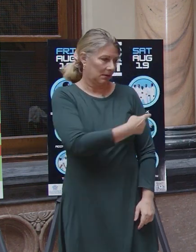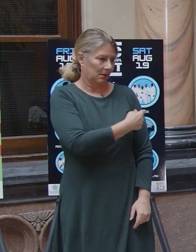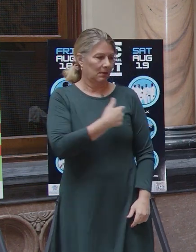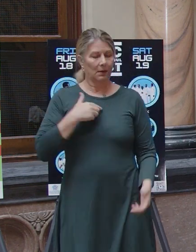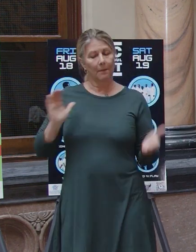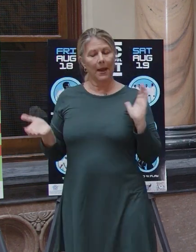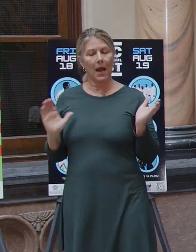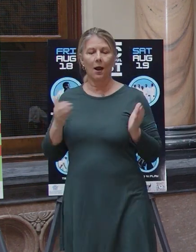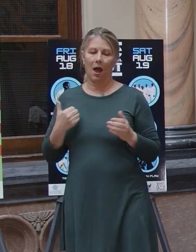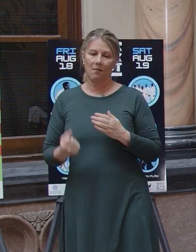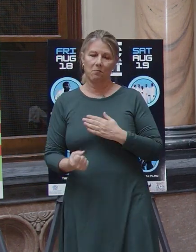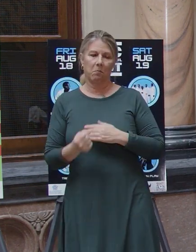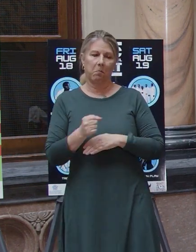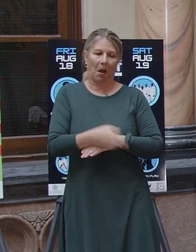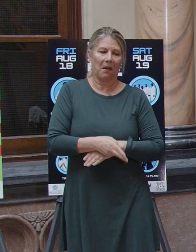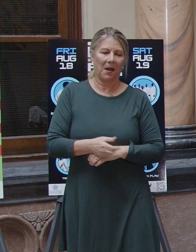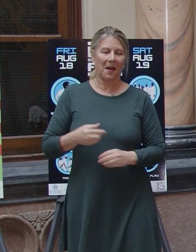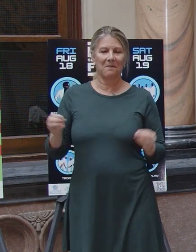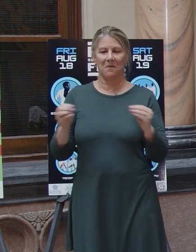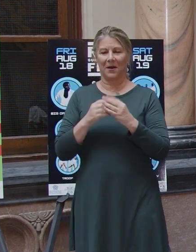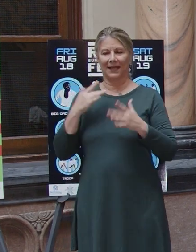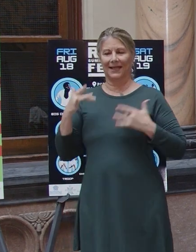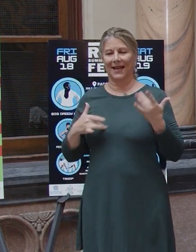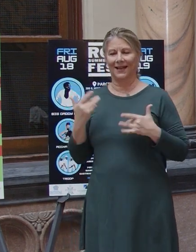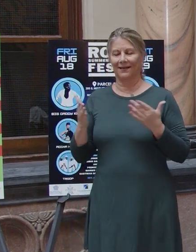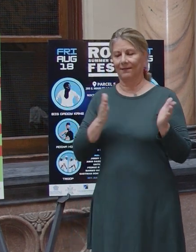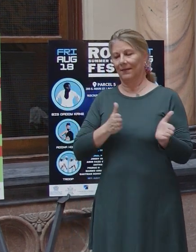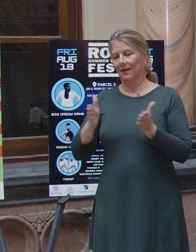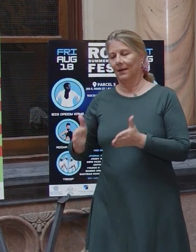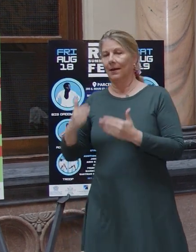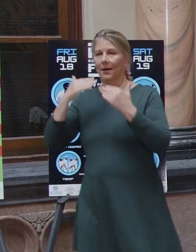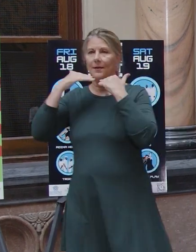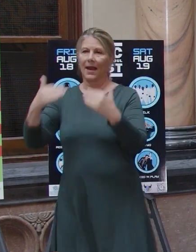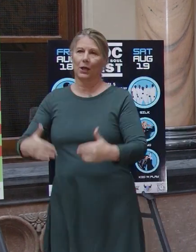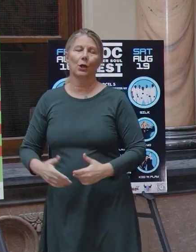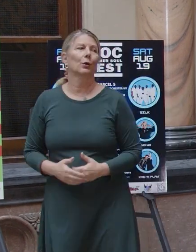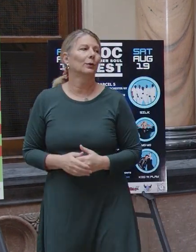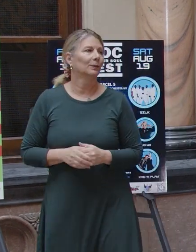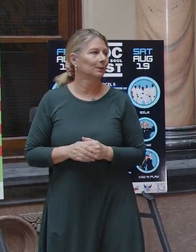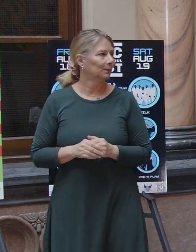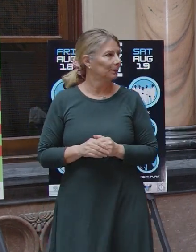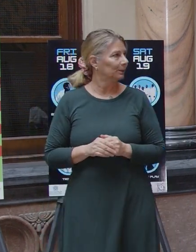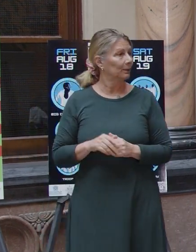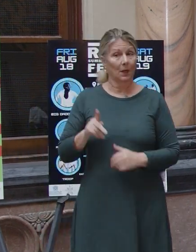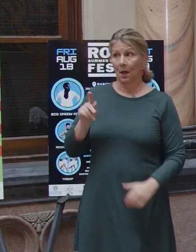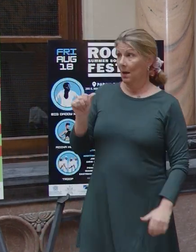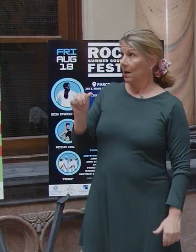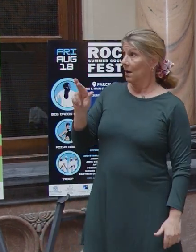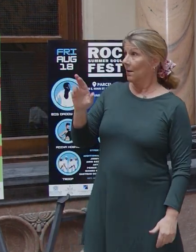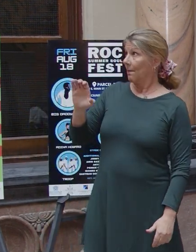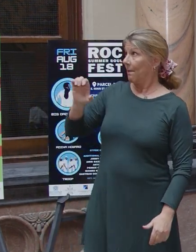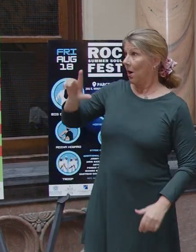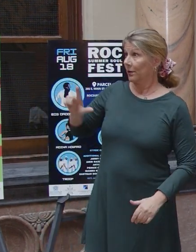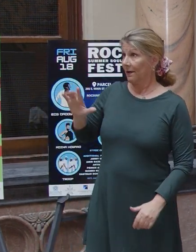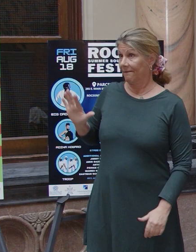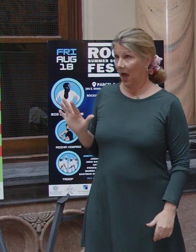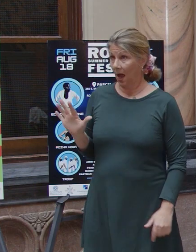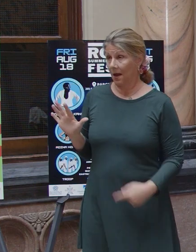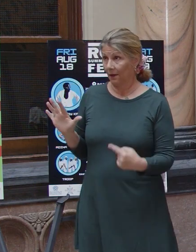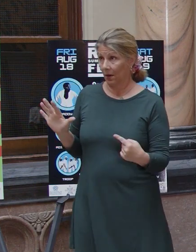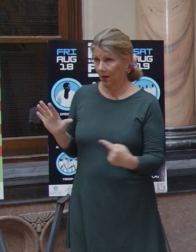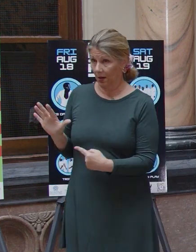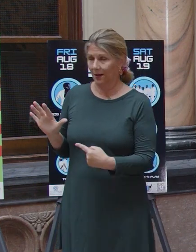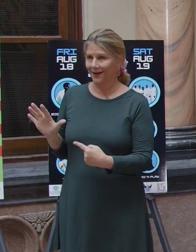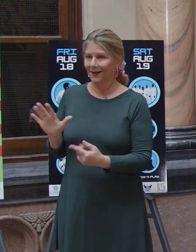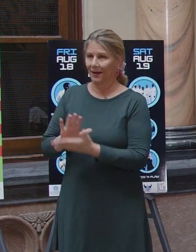right. There we go. Absolutely. Thank you. So Varick's bringing this back home. Parcel 5, as you know, that has become a community